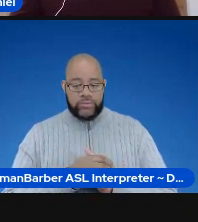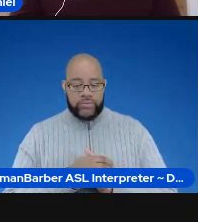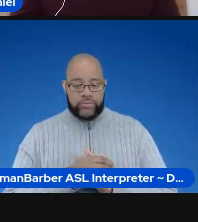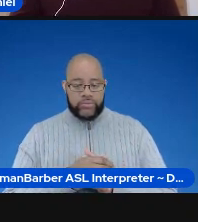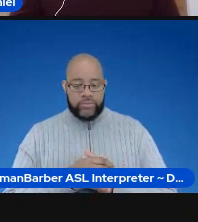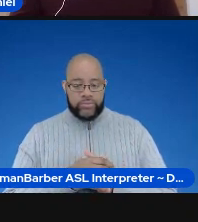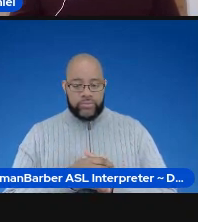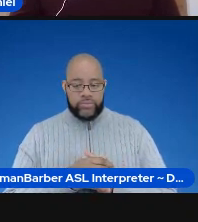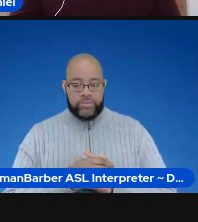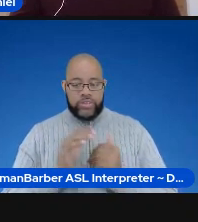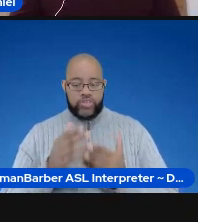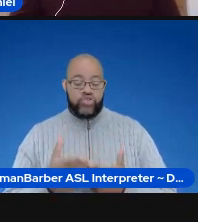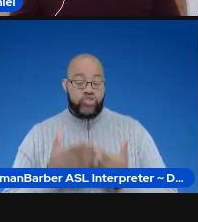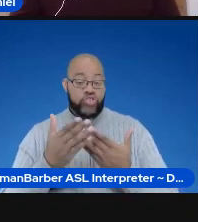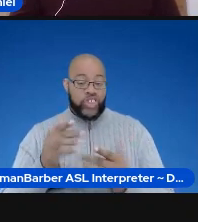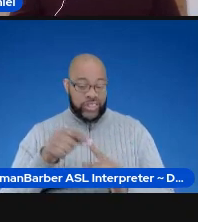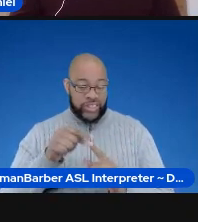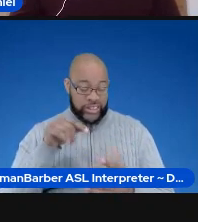to suggest that